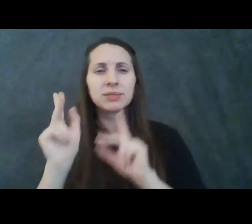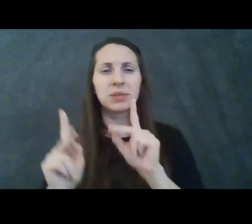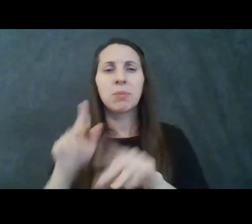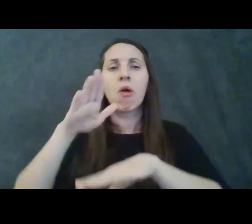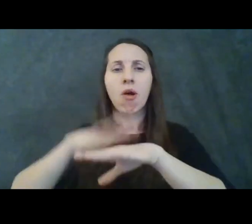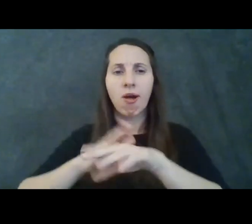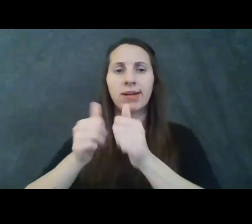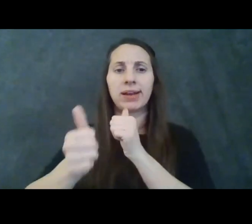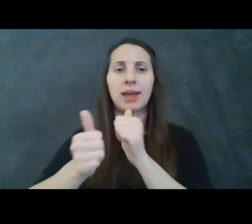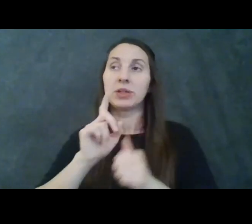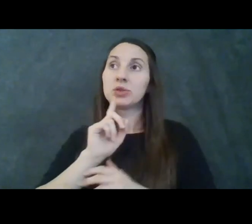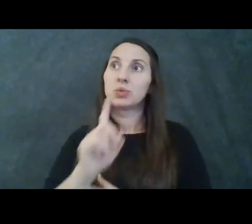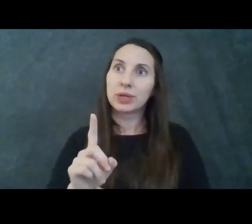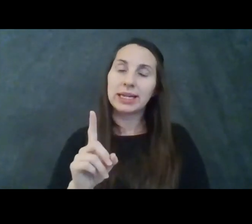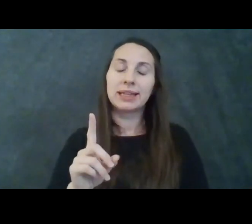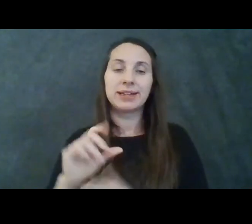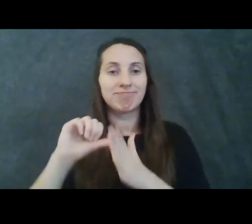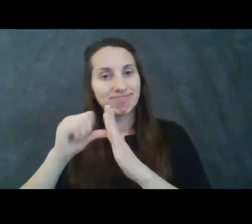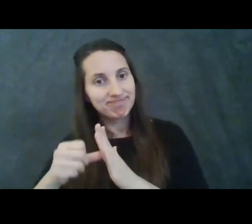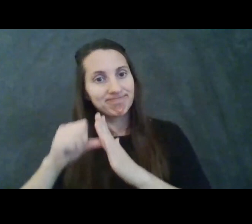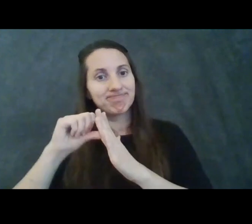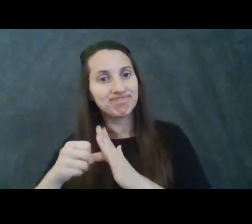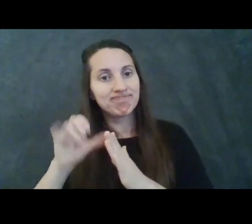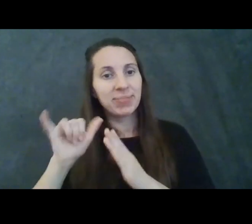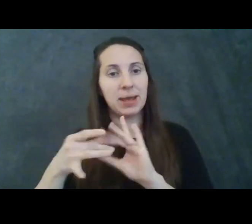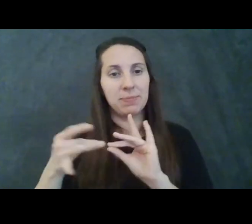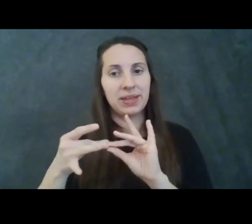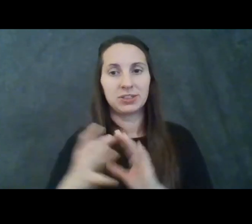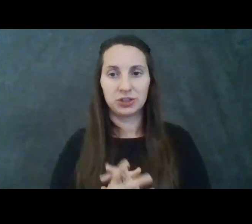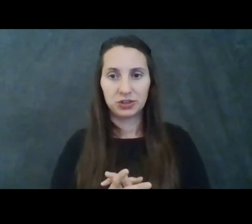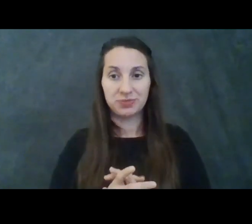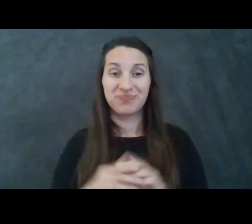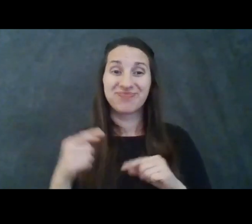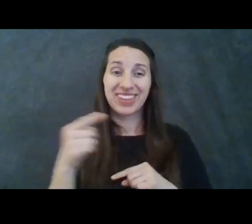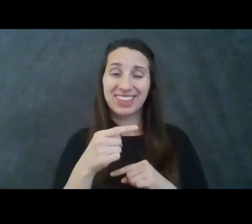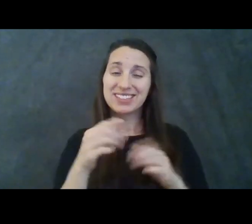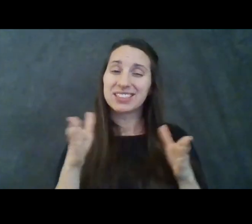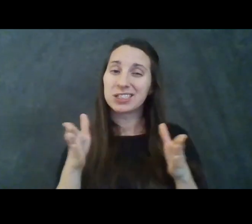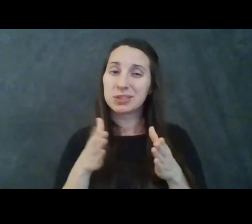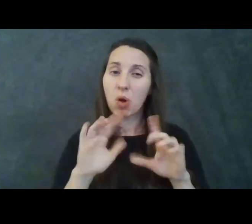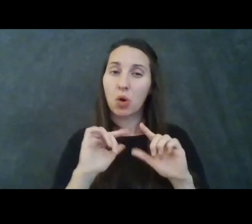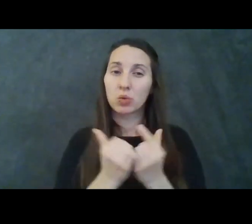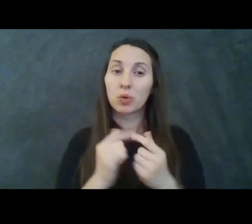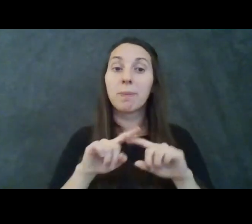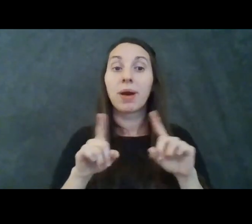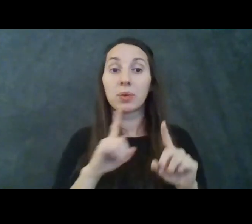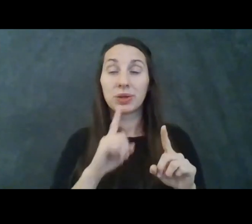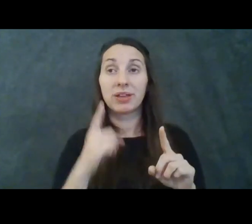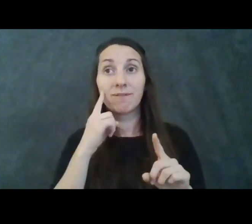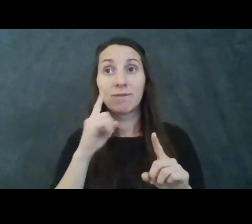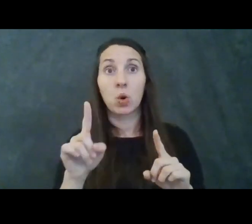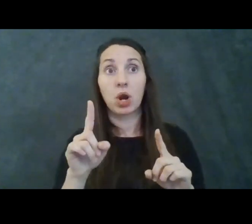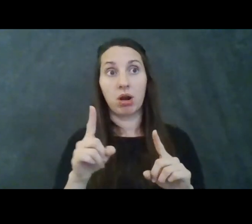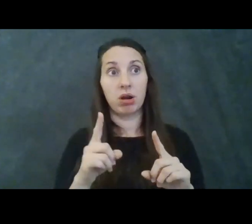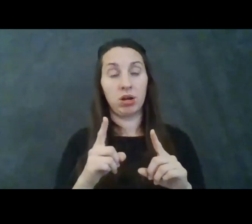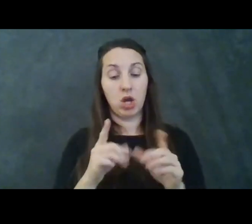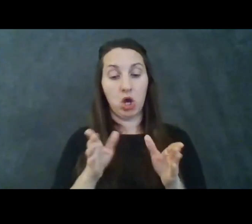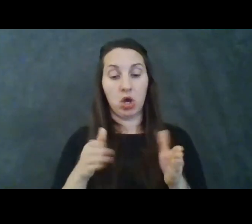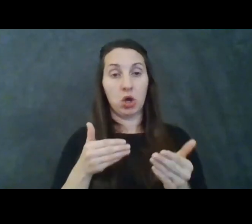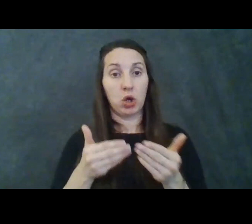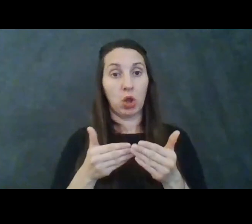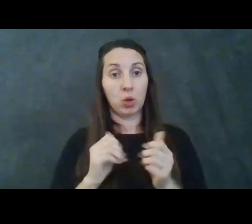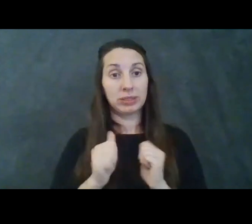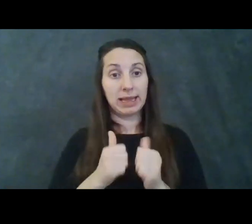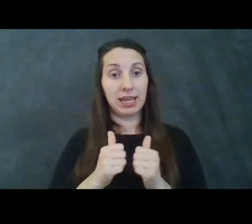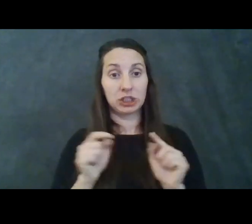is an incredibly powerful group, and in tight elections, this could be actually the difference. A small percentage point can